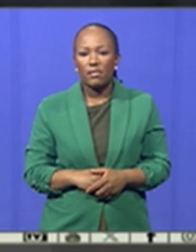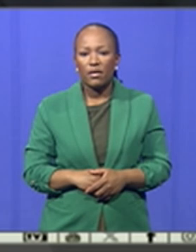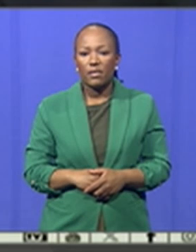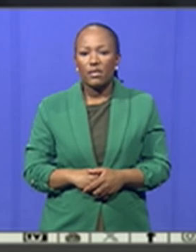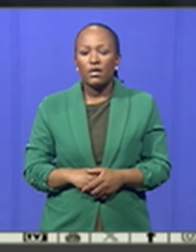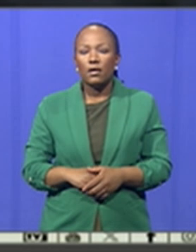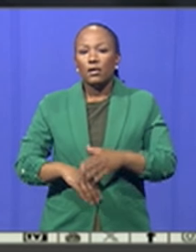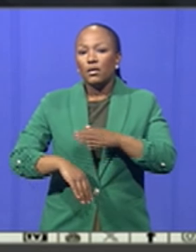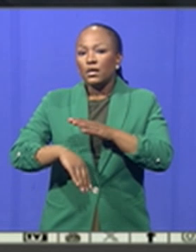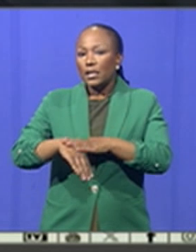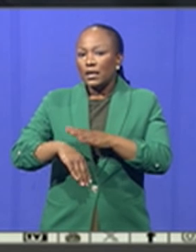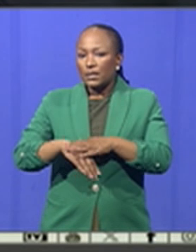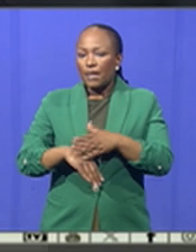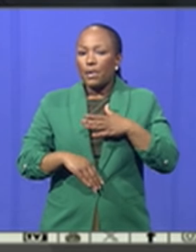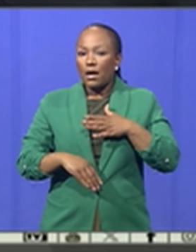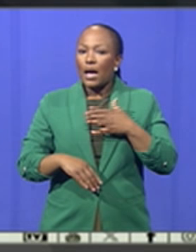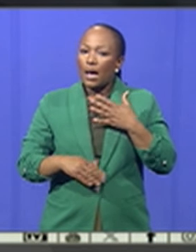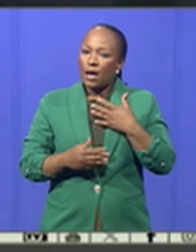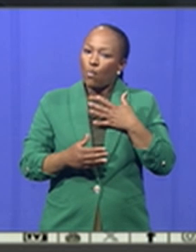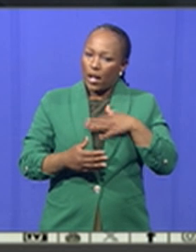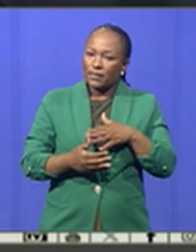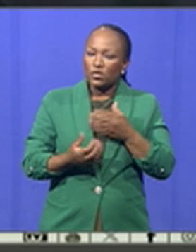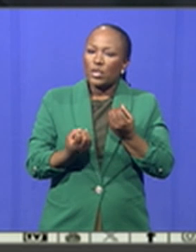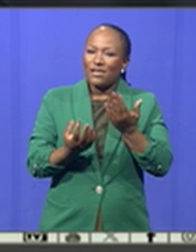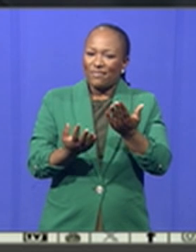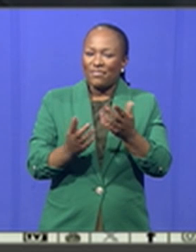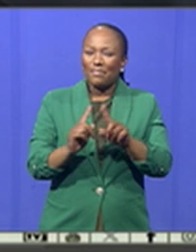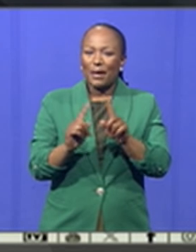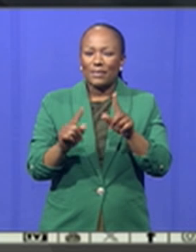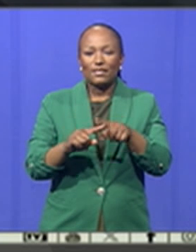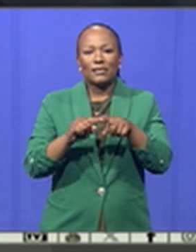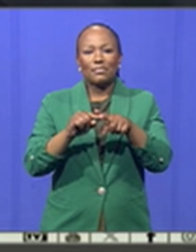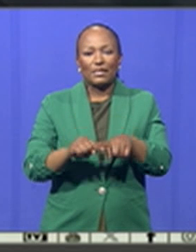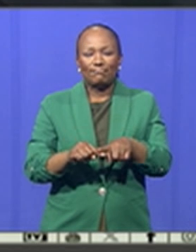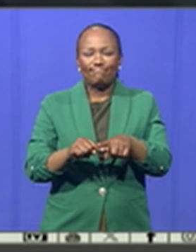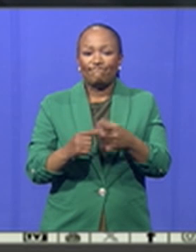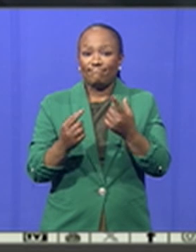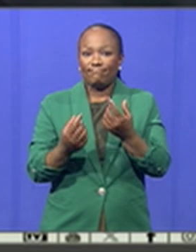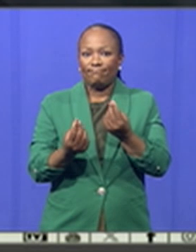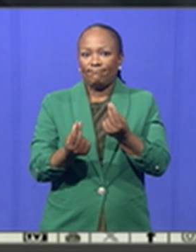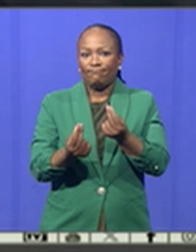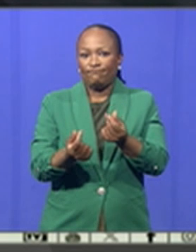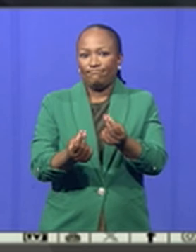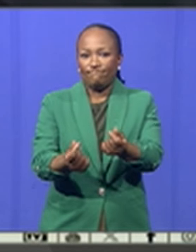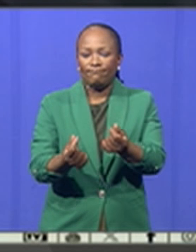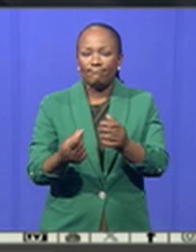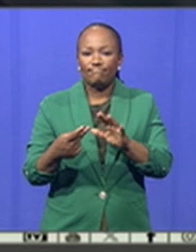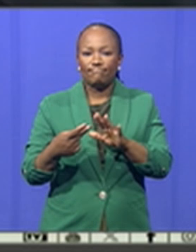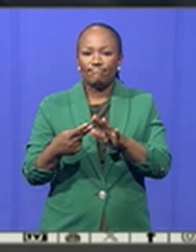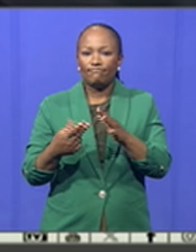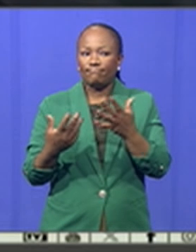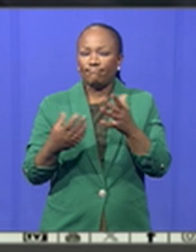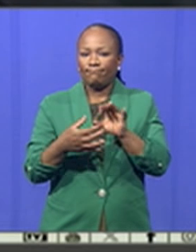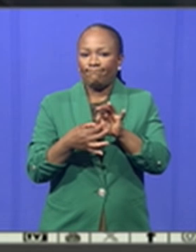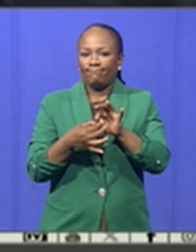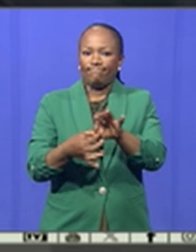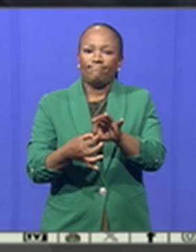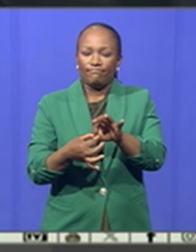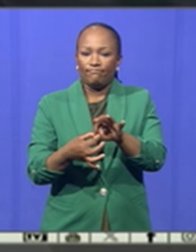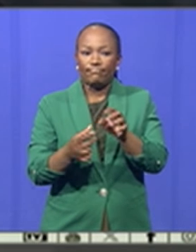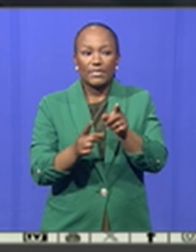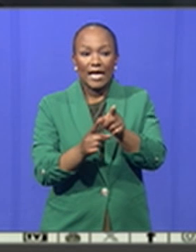to give, but it really depends on the speed and the determination with which